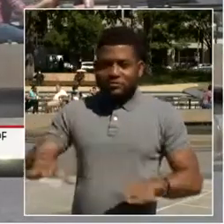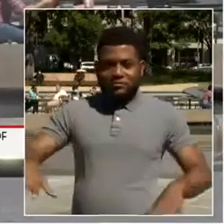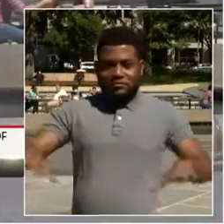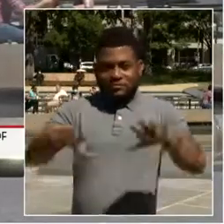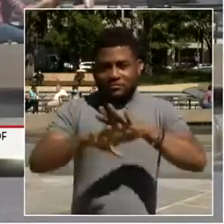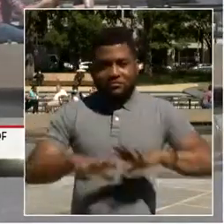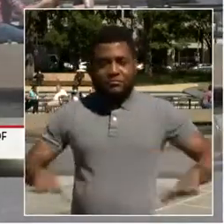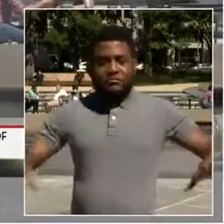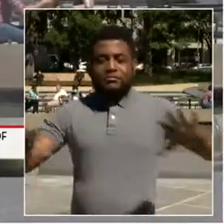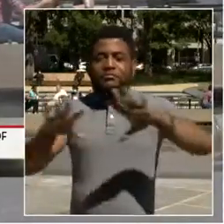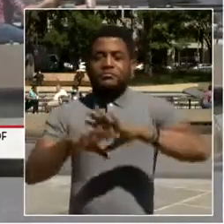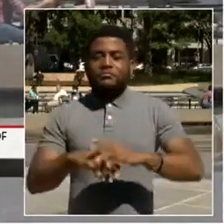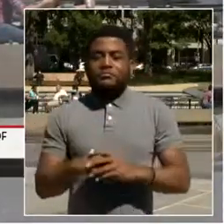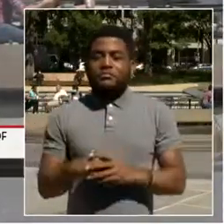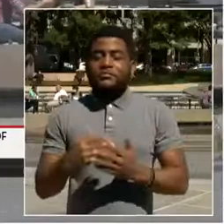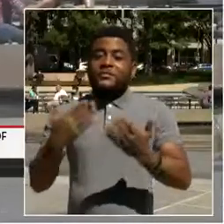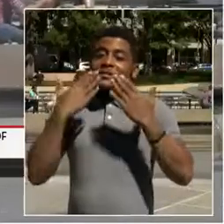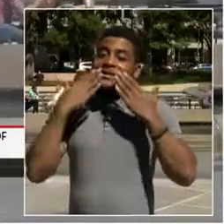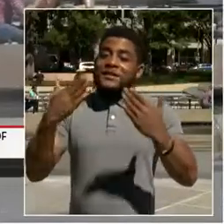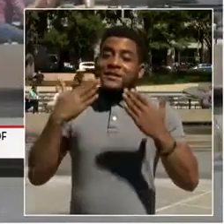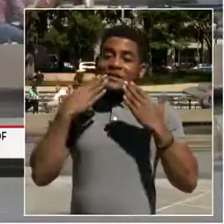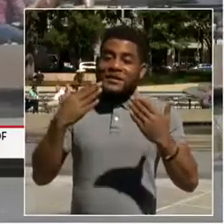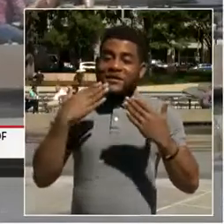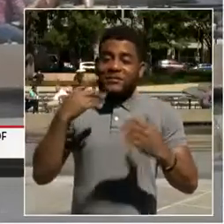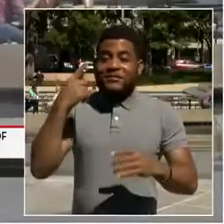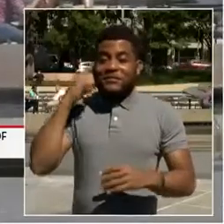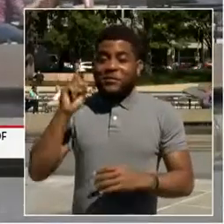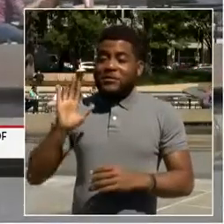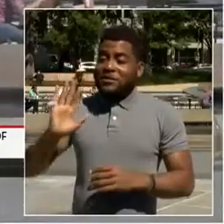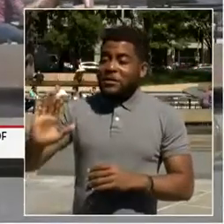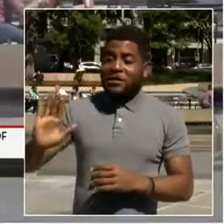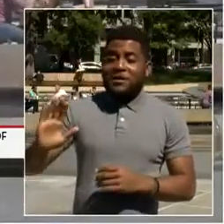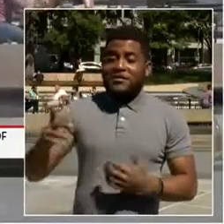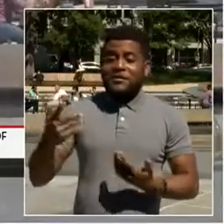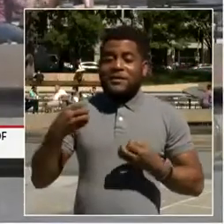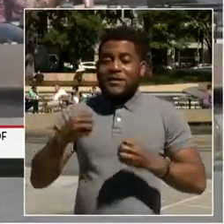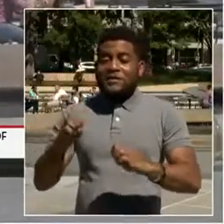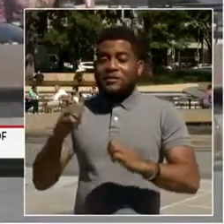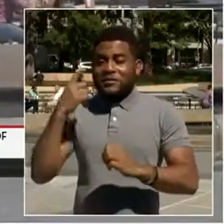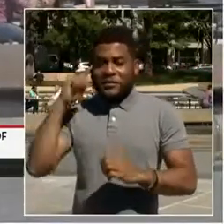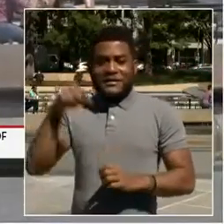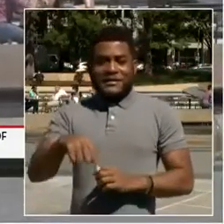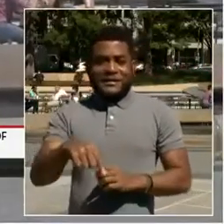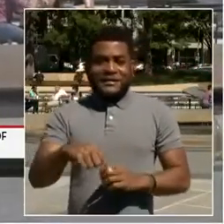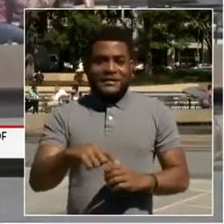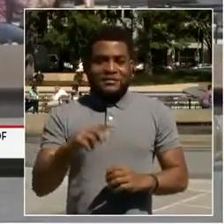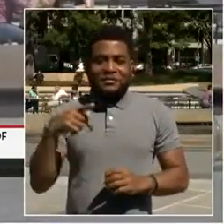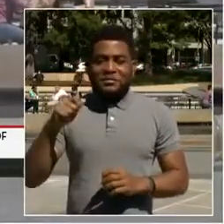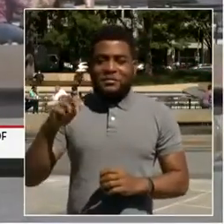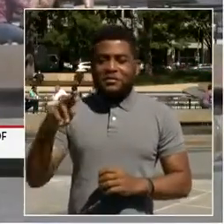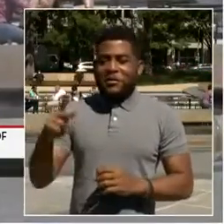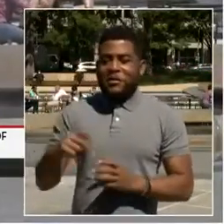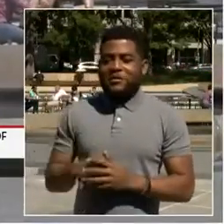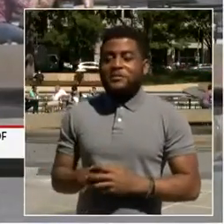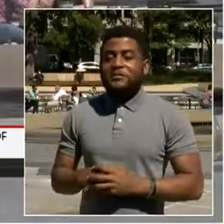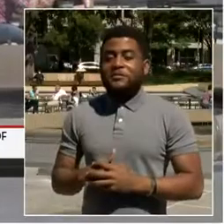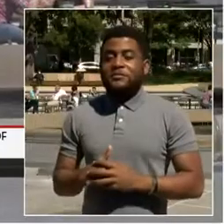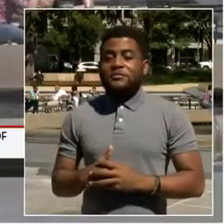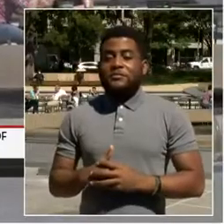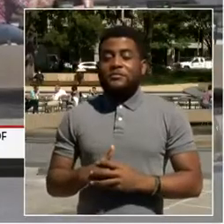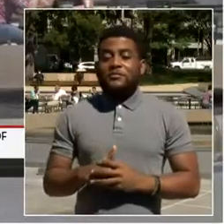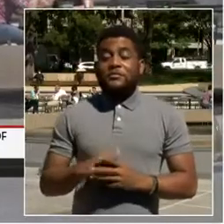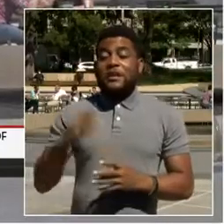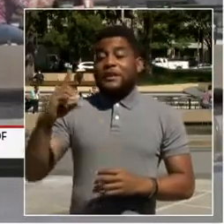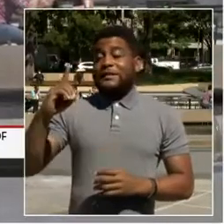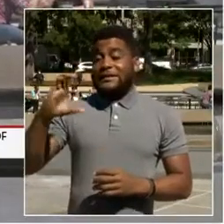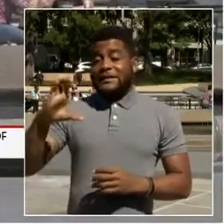So thank you all for what you've done to bring this to where it is. To the Downtown DC BID staff and